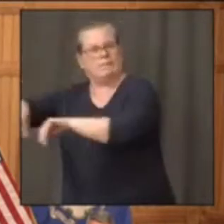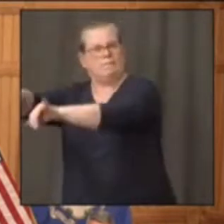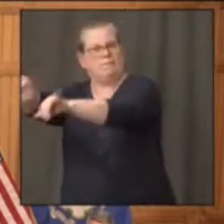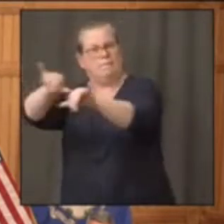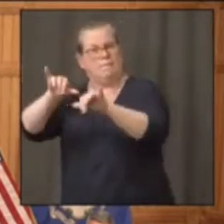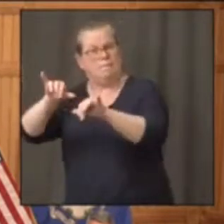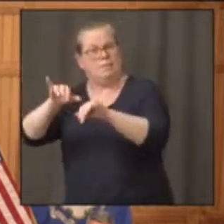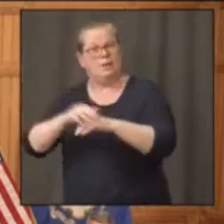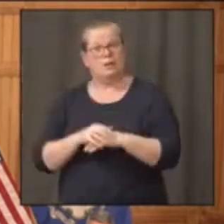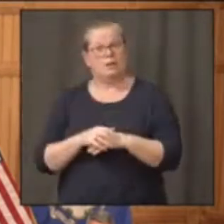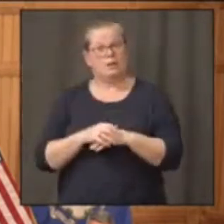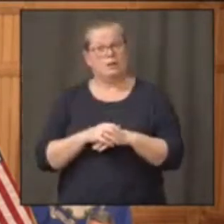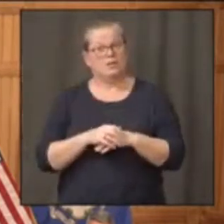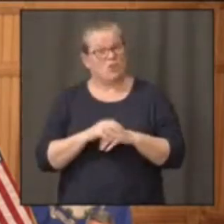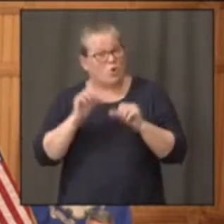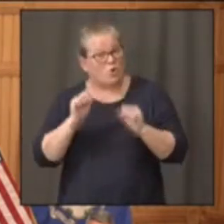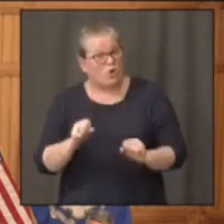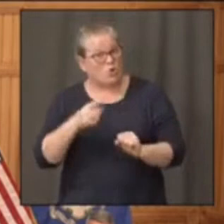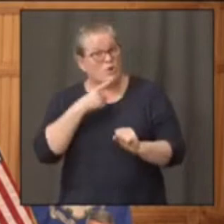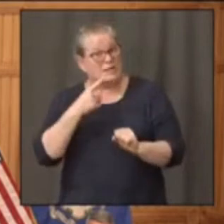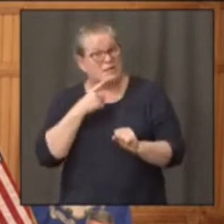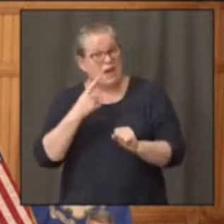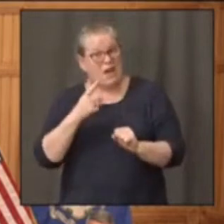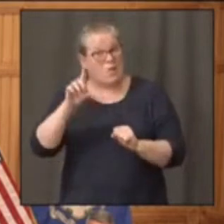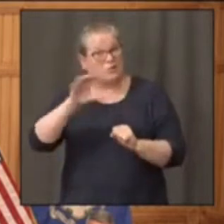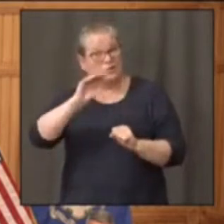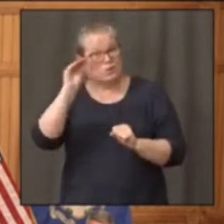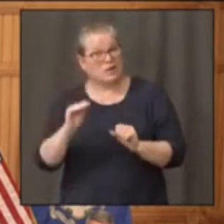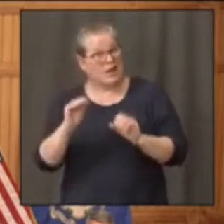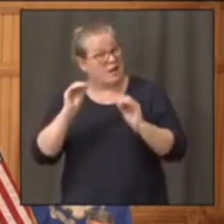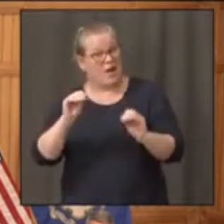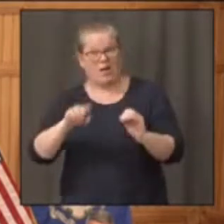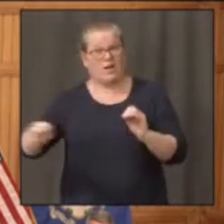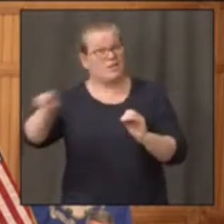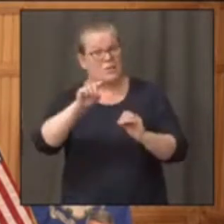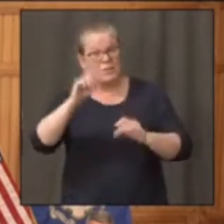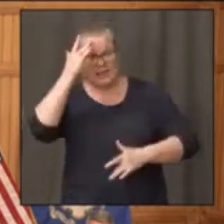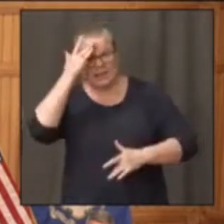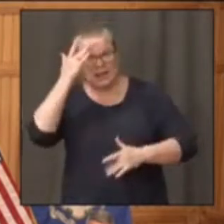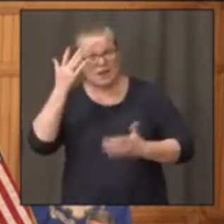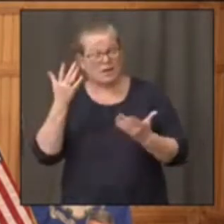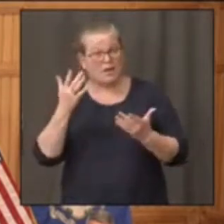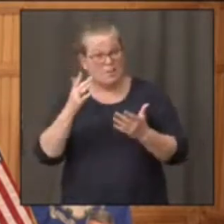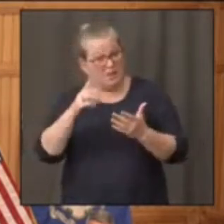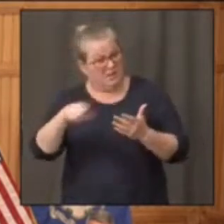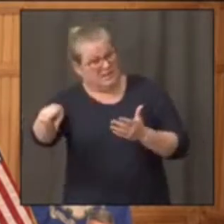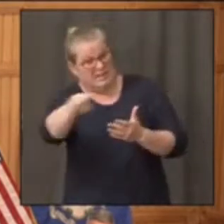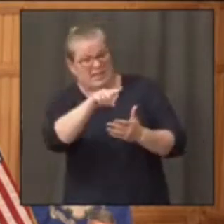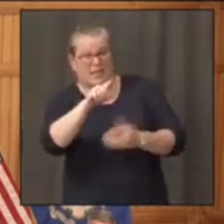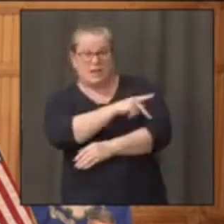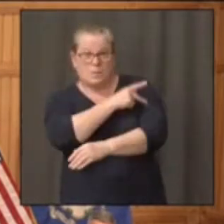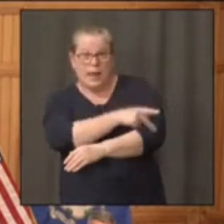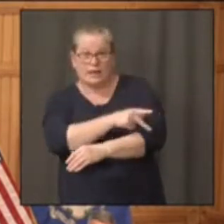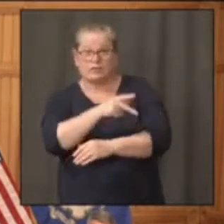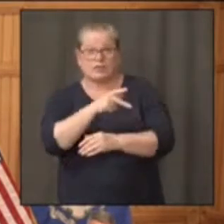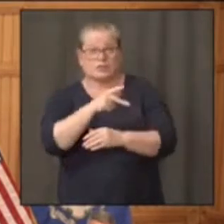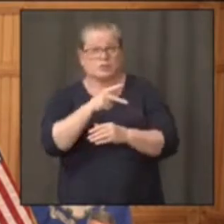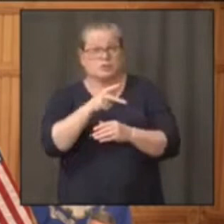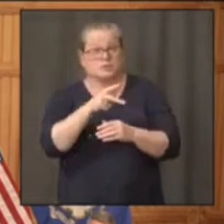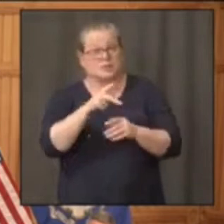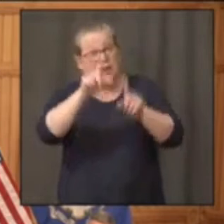that none of these folks got sick, and do we know if any of these patients, since they were